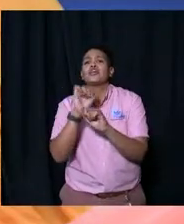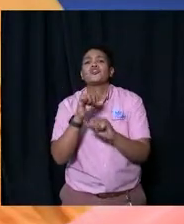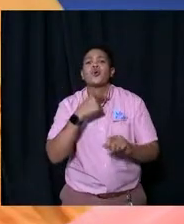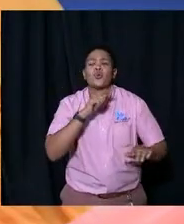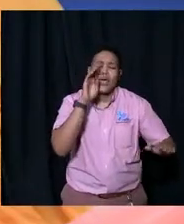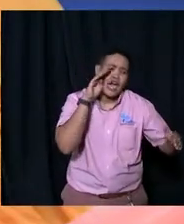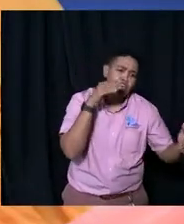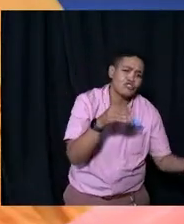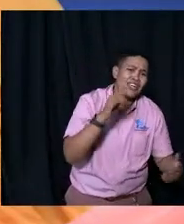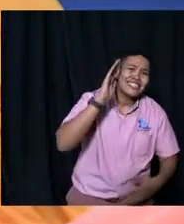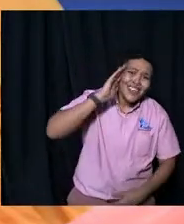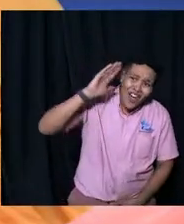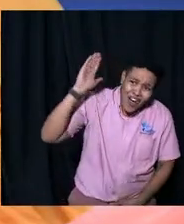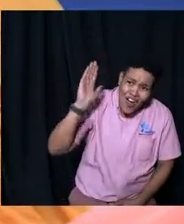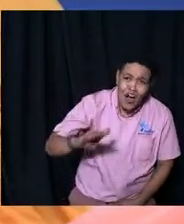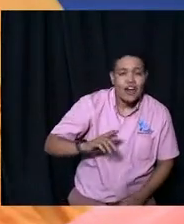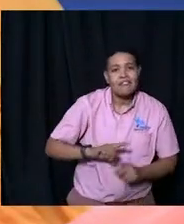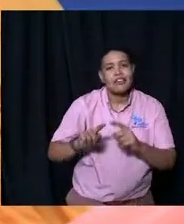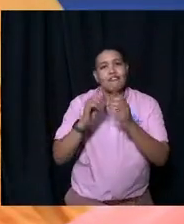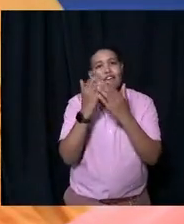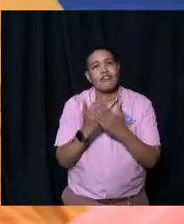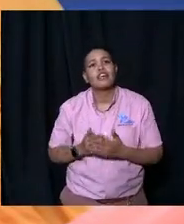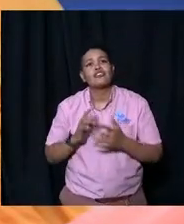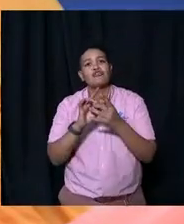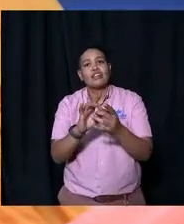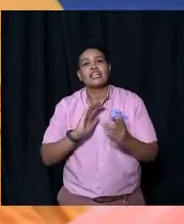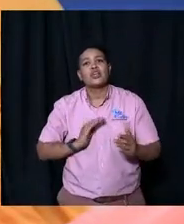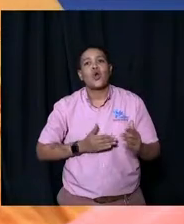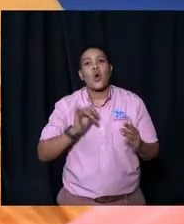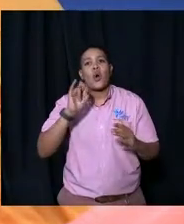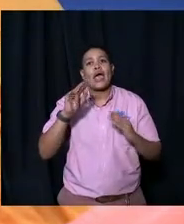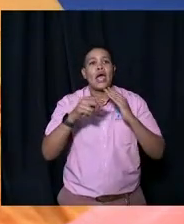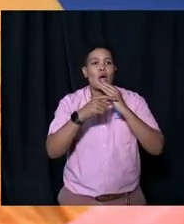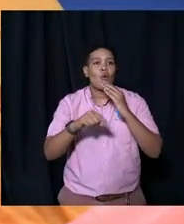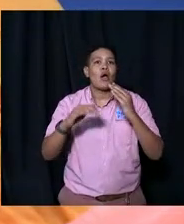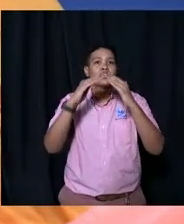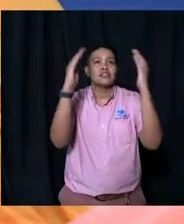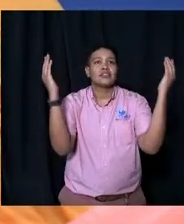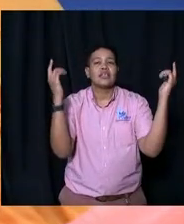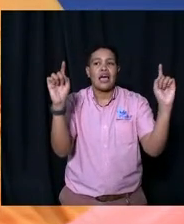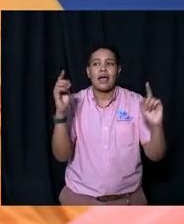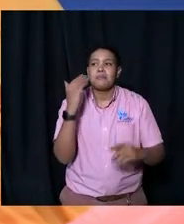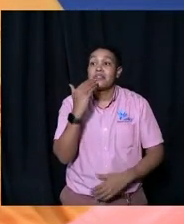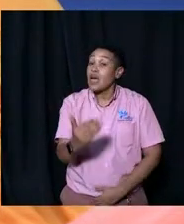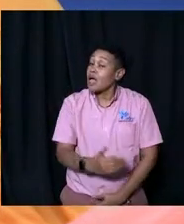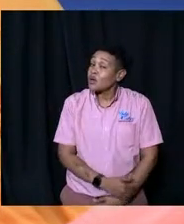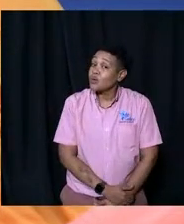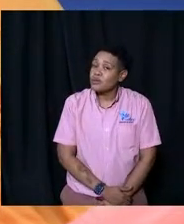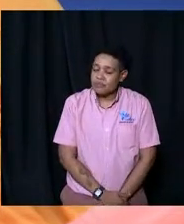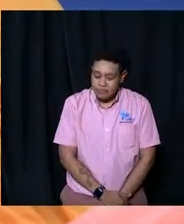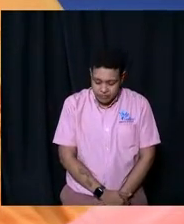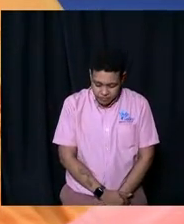address all of the factors related to our air quality. Thank you. Here's another.